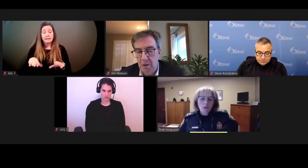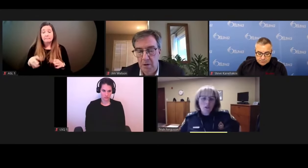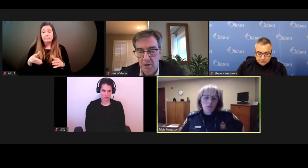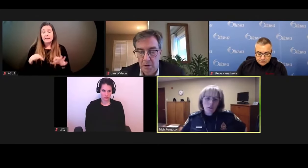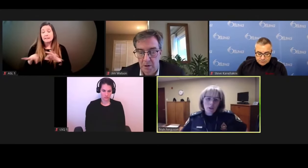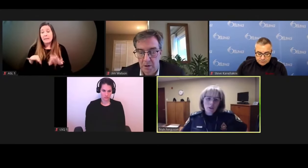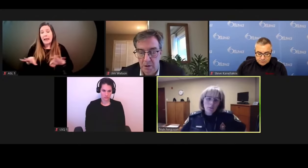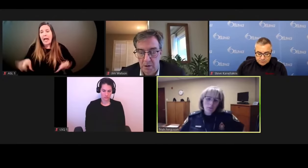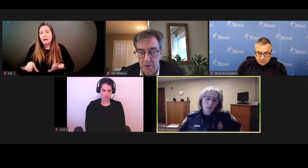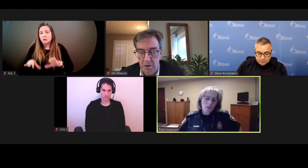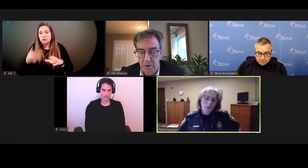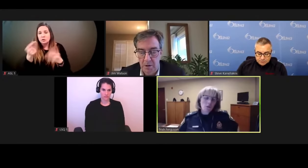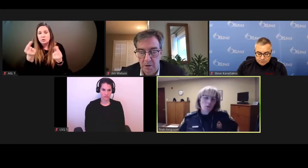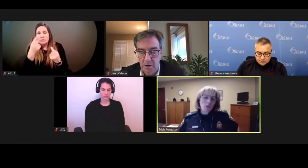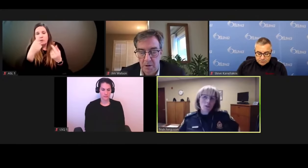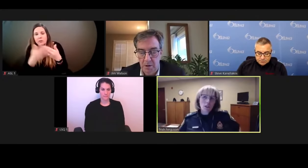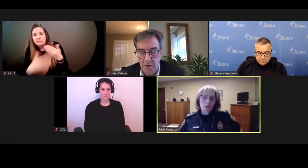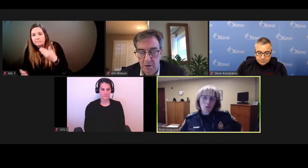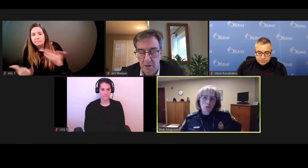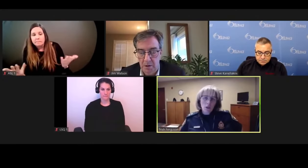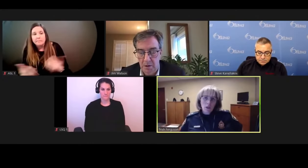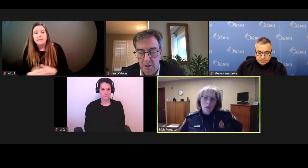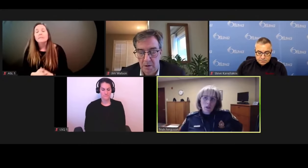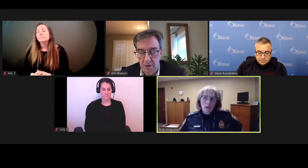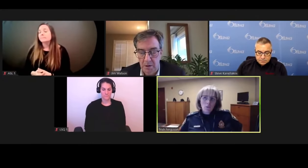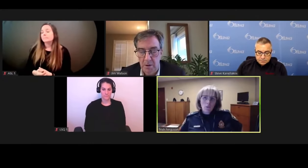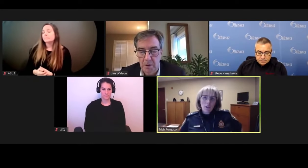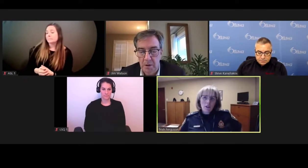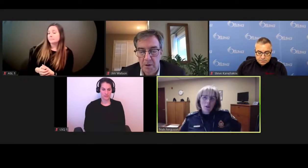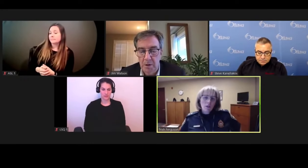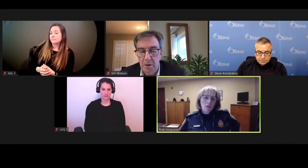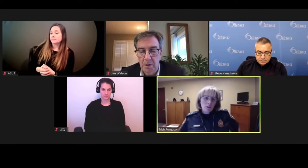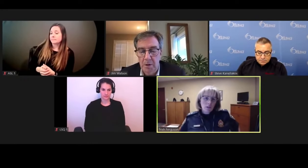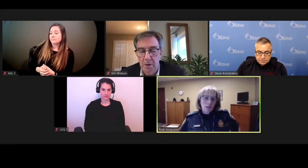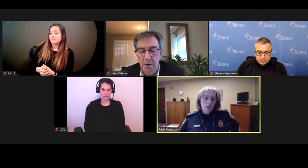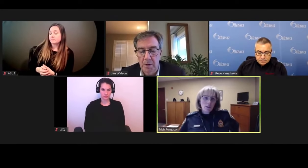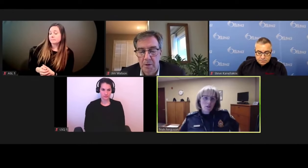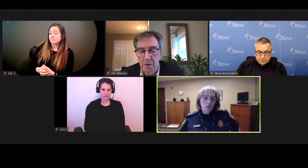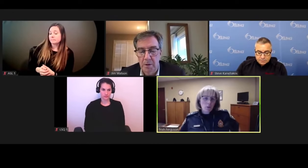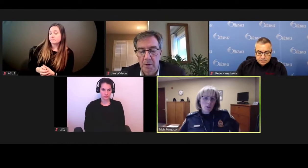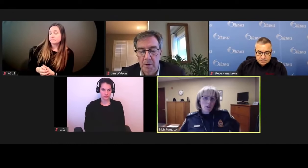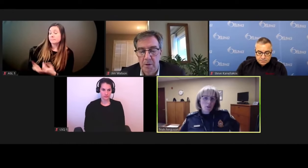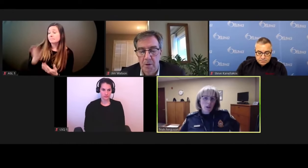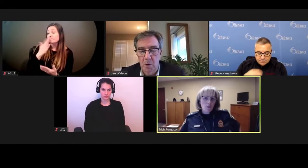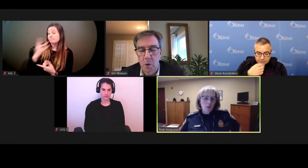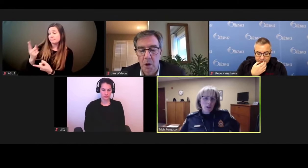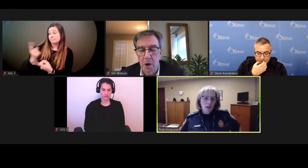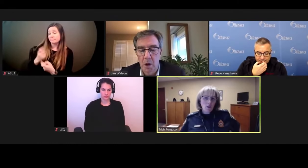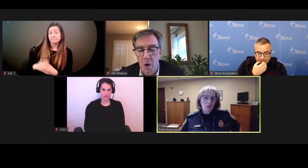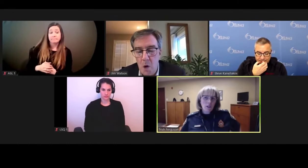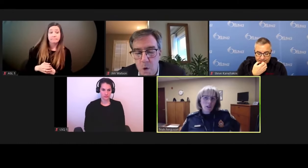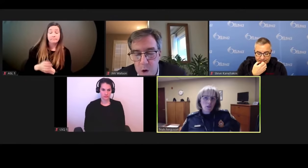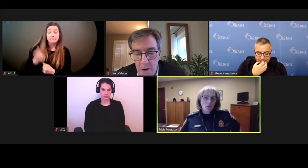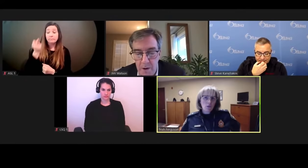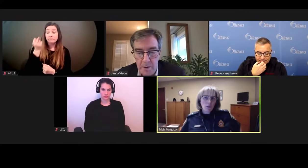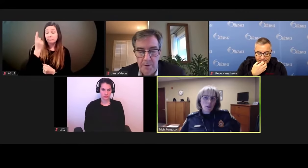Thank you, Chief, and thanks for the question, Ted. So we have hardened the footprint that we have right now, and that you may have